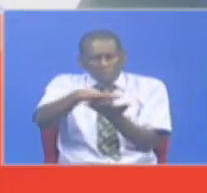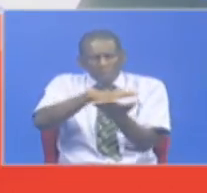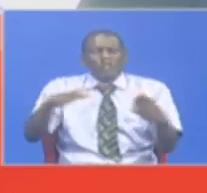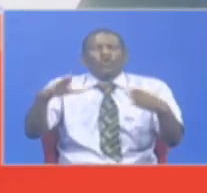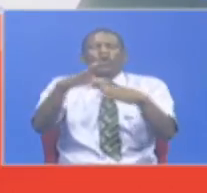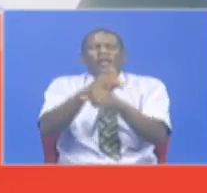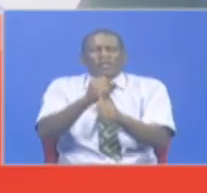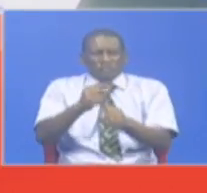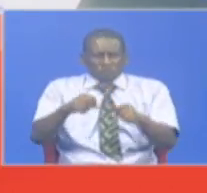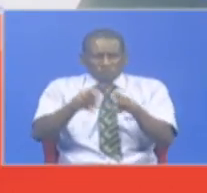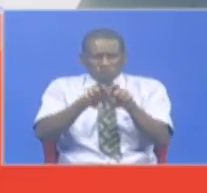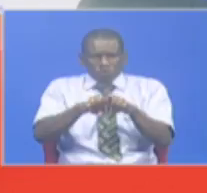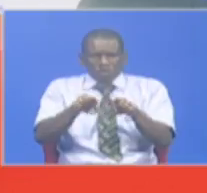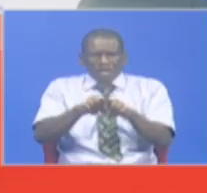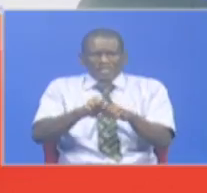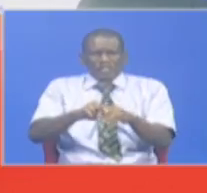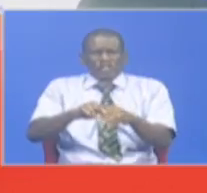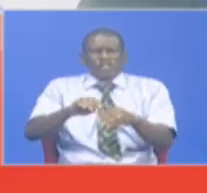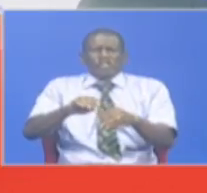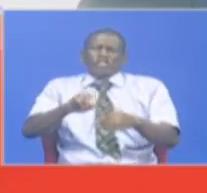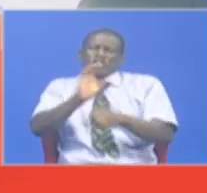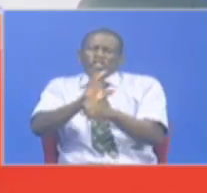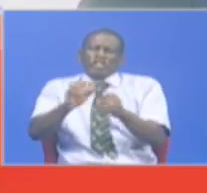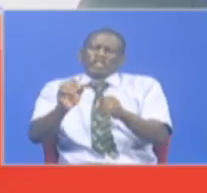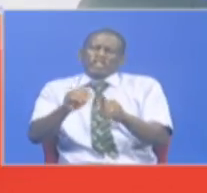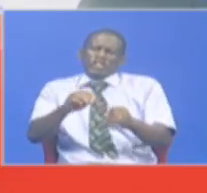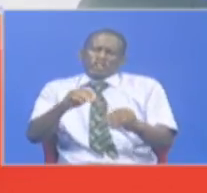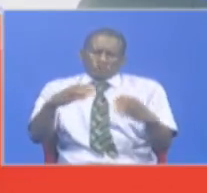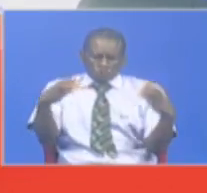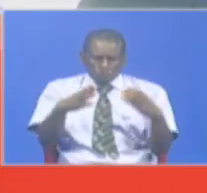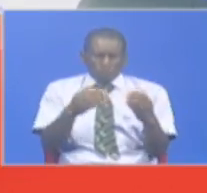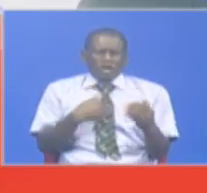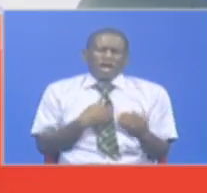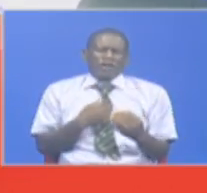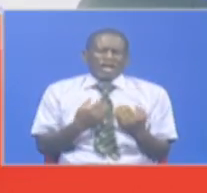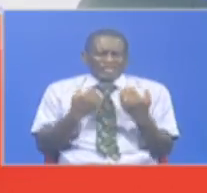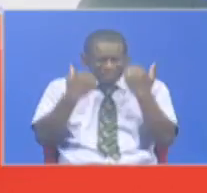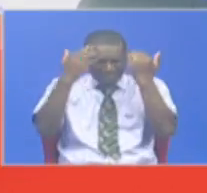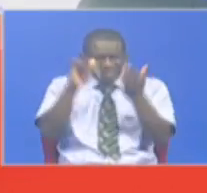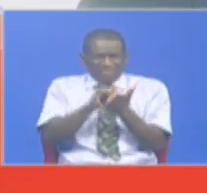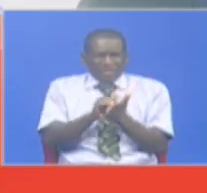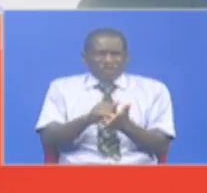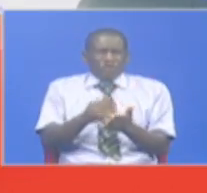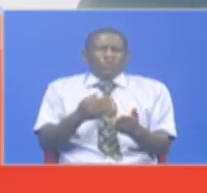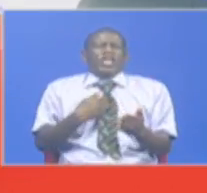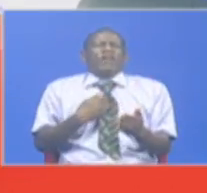well as parachurch ministries, have expressed frustrations that, you know, there is no